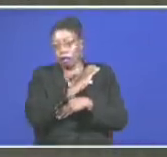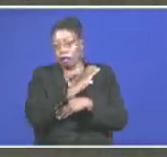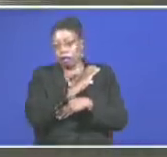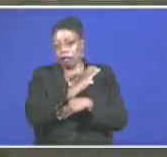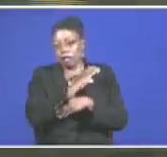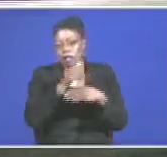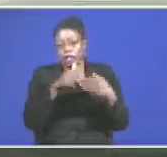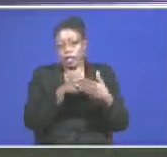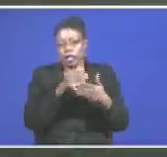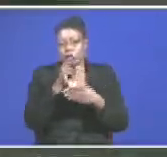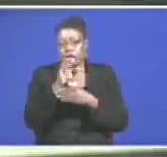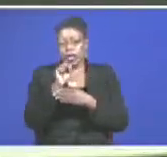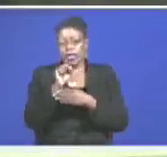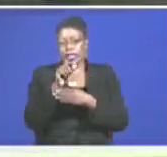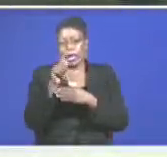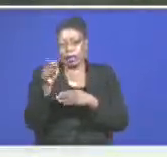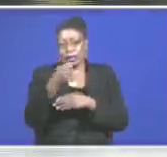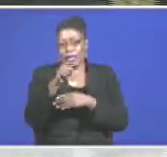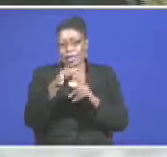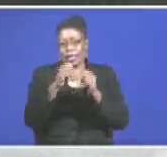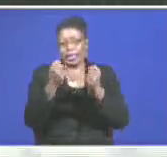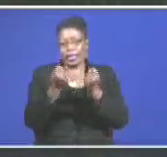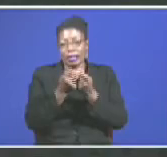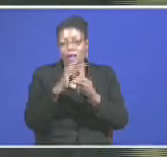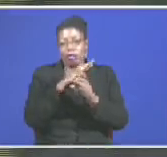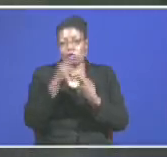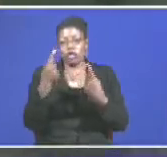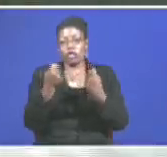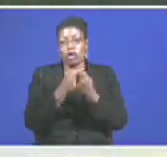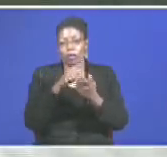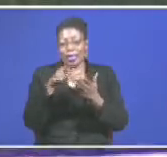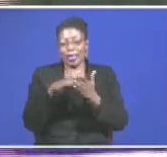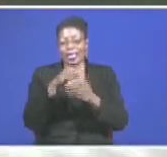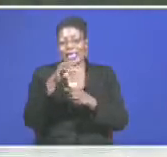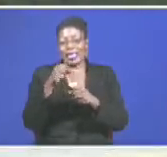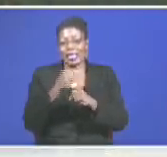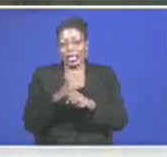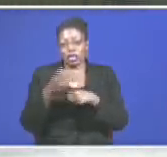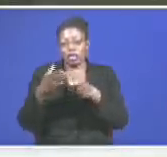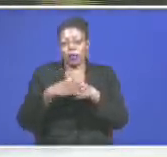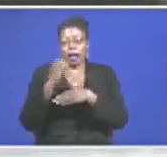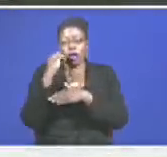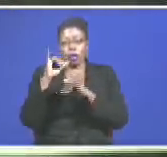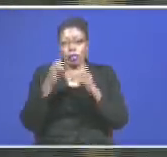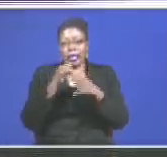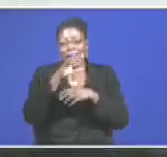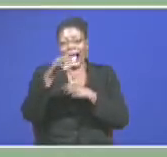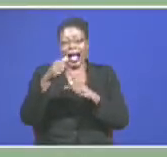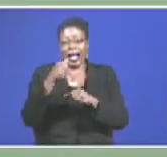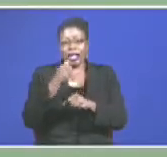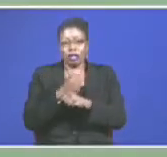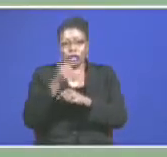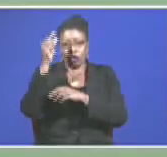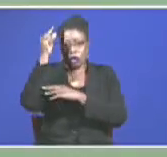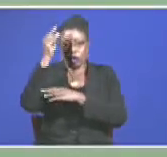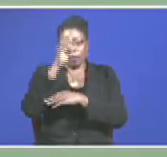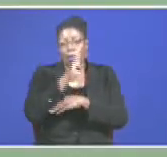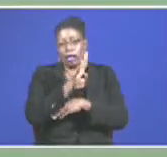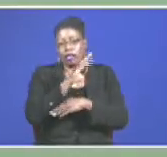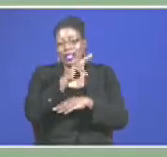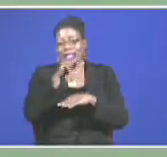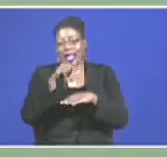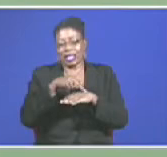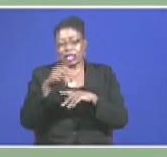a number of international and regional tournaments this year. She's back home now playing in the annual Giorgio Baldacci